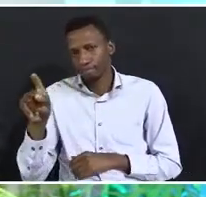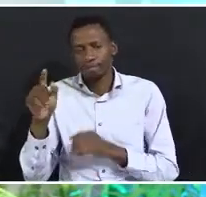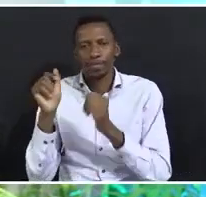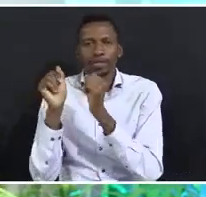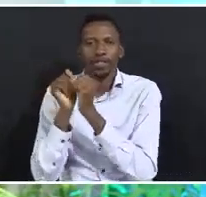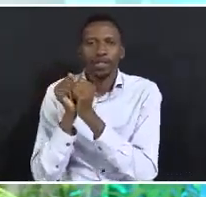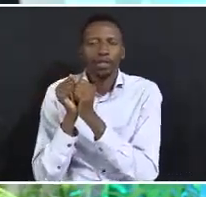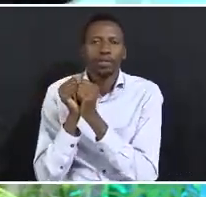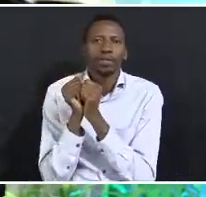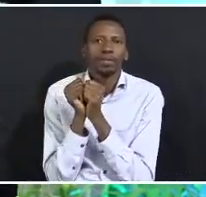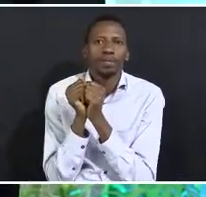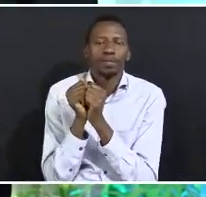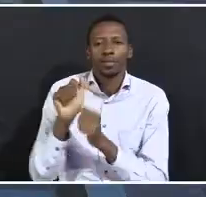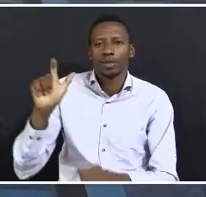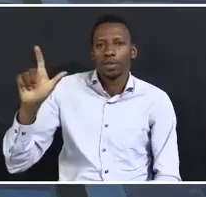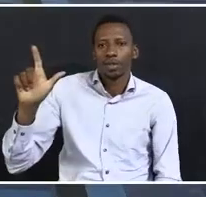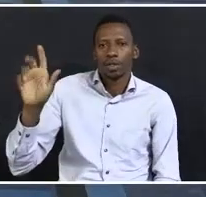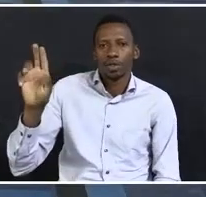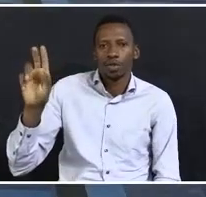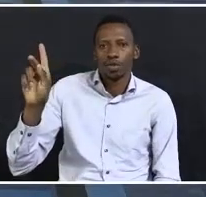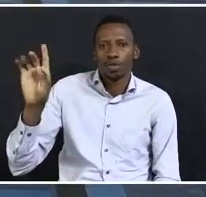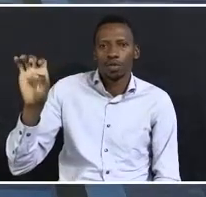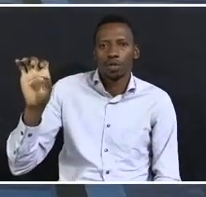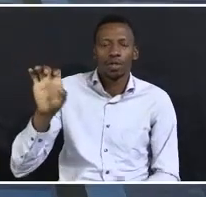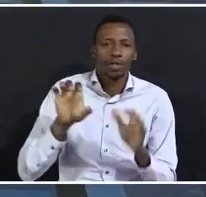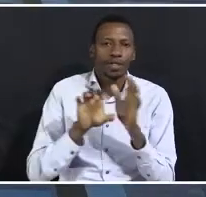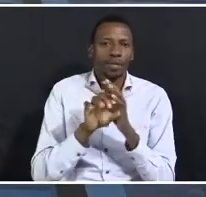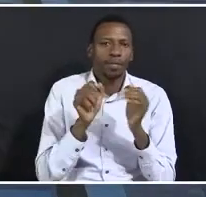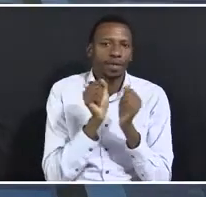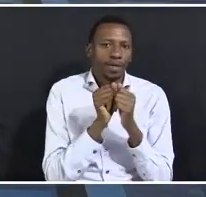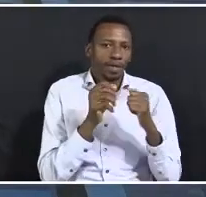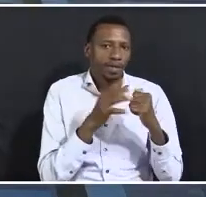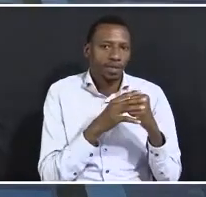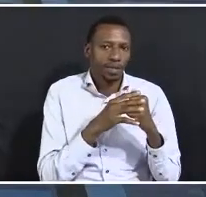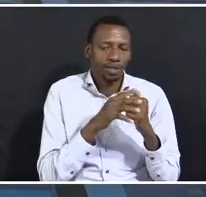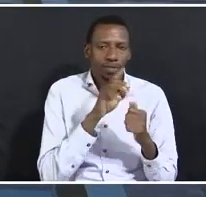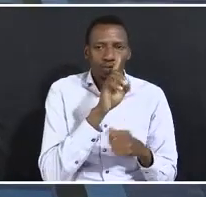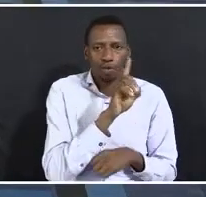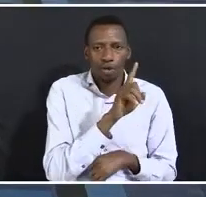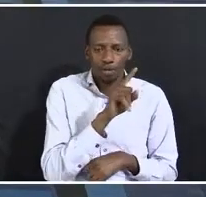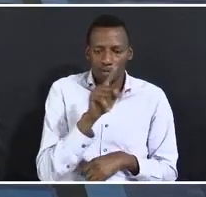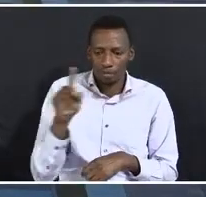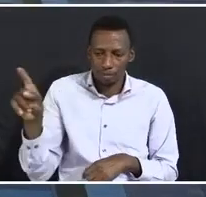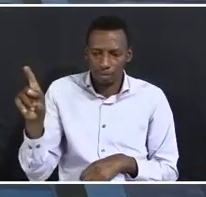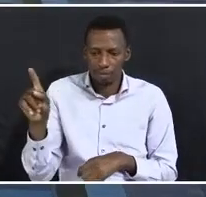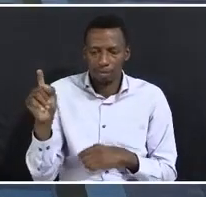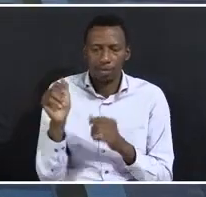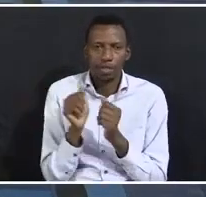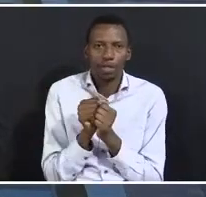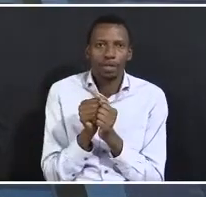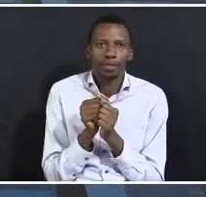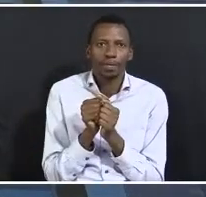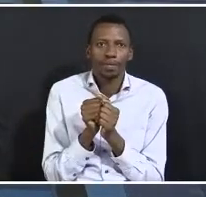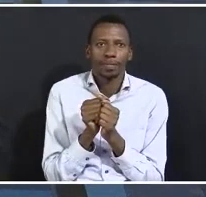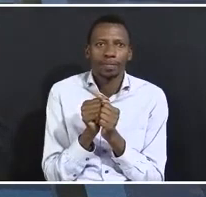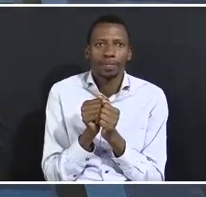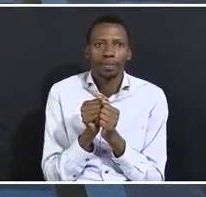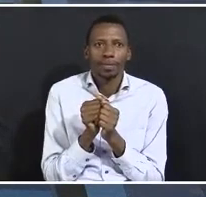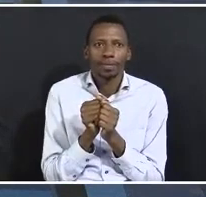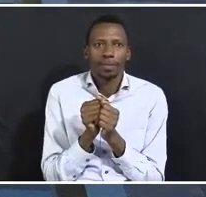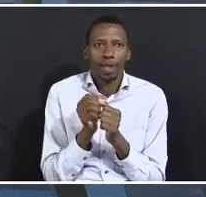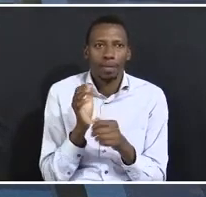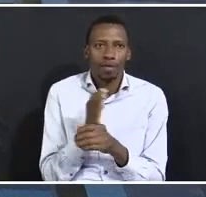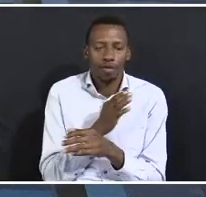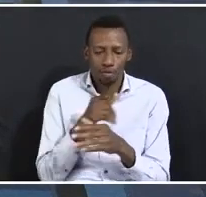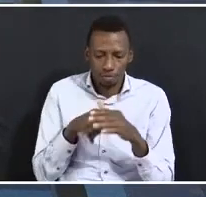10. Luke 19, 1 through to verses 10. Before we get into the